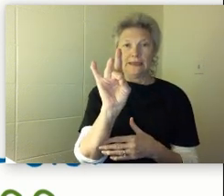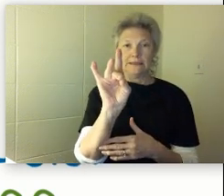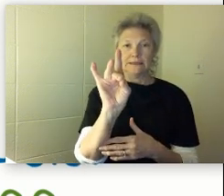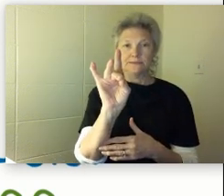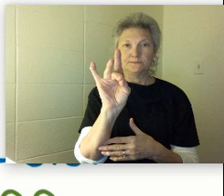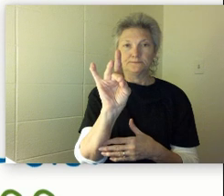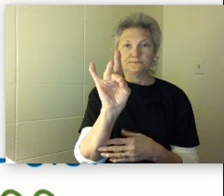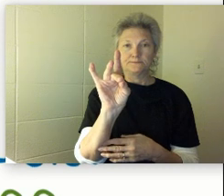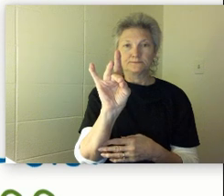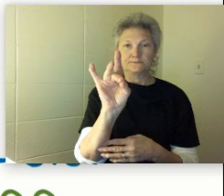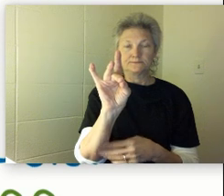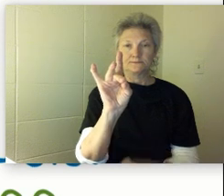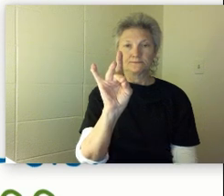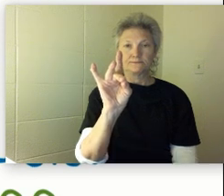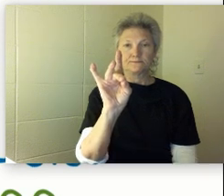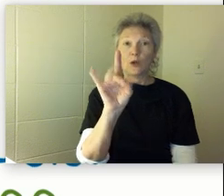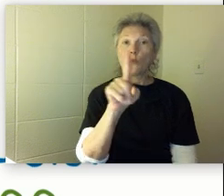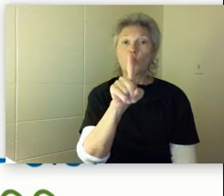13,608.